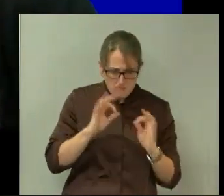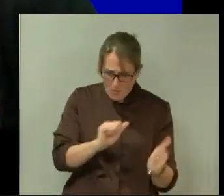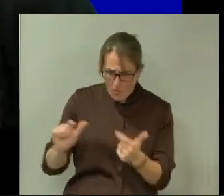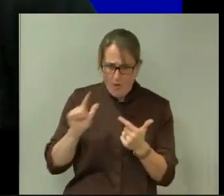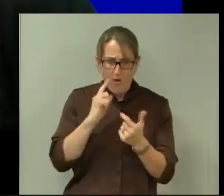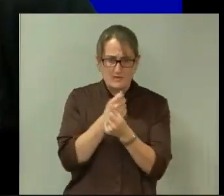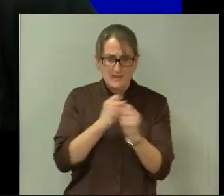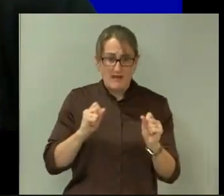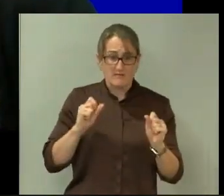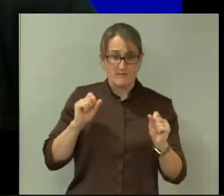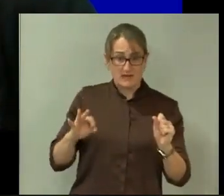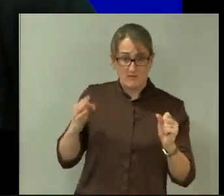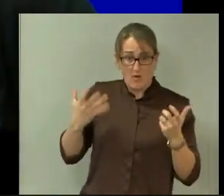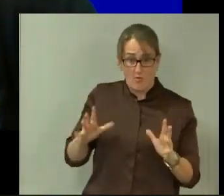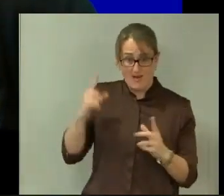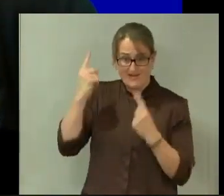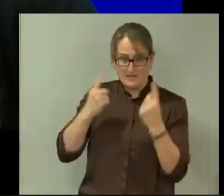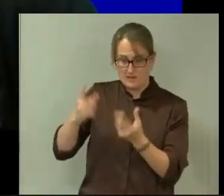already laying off classified staff.